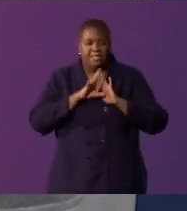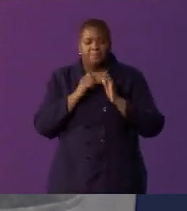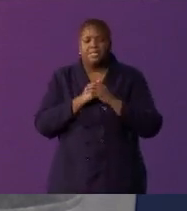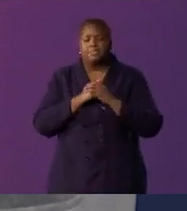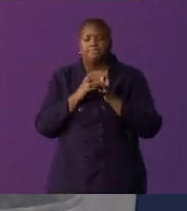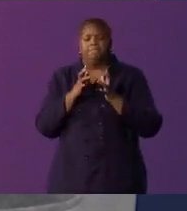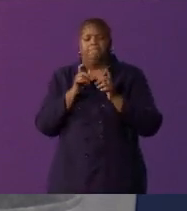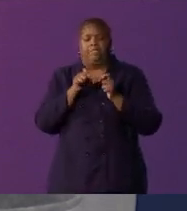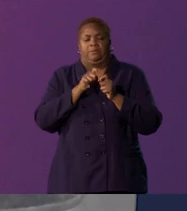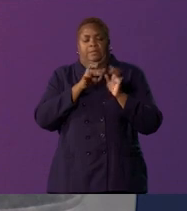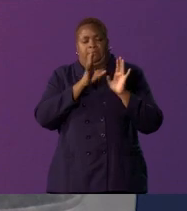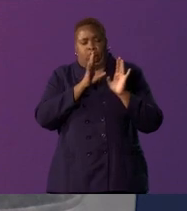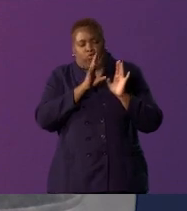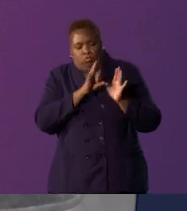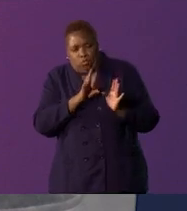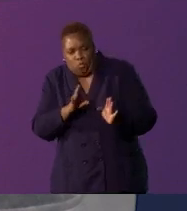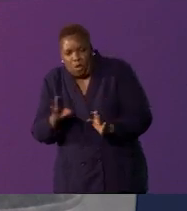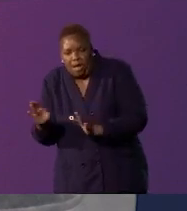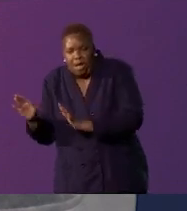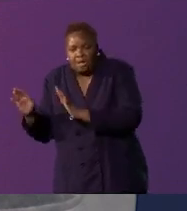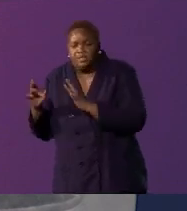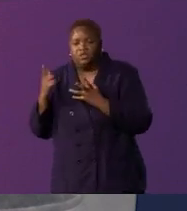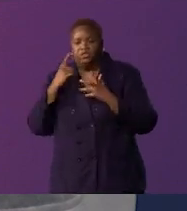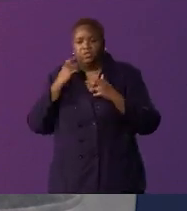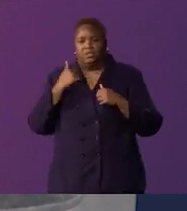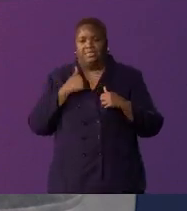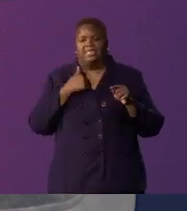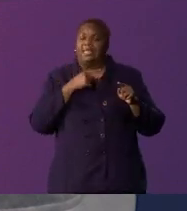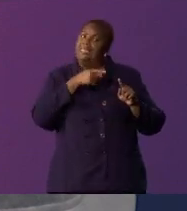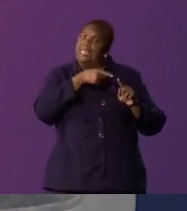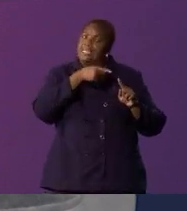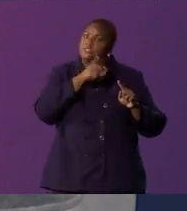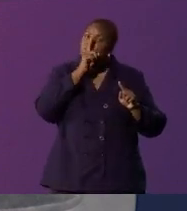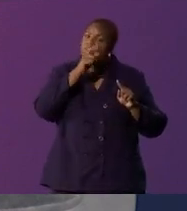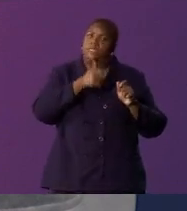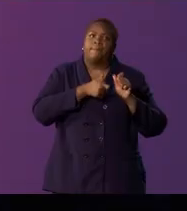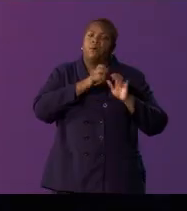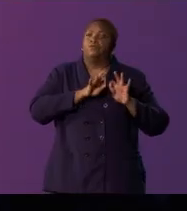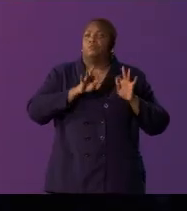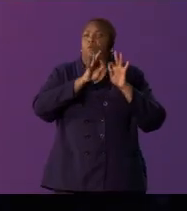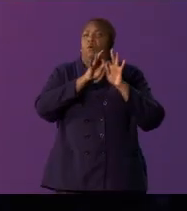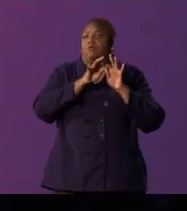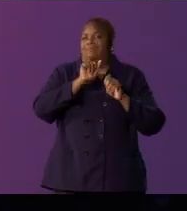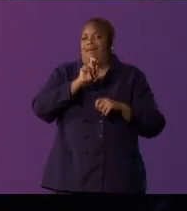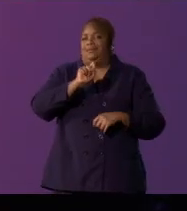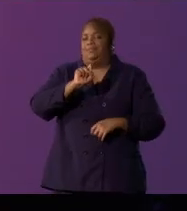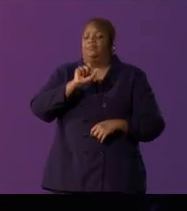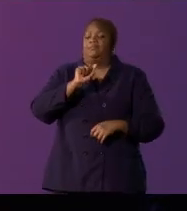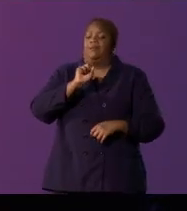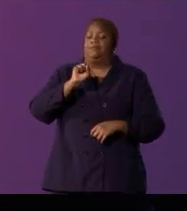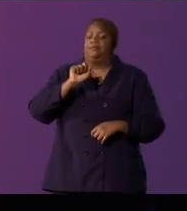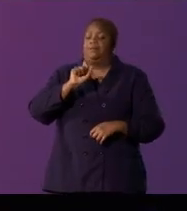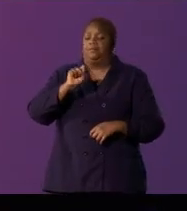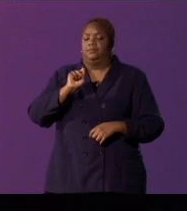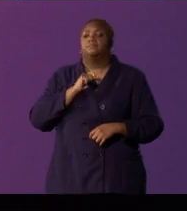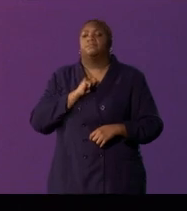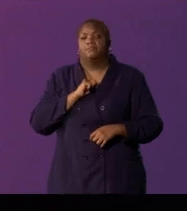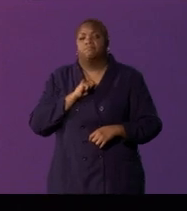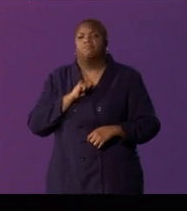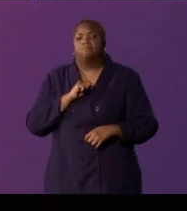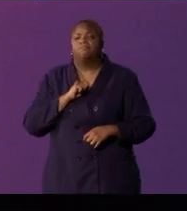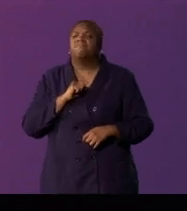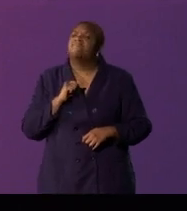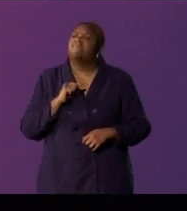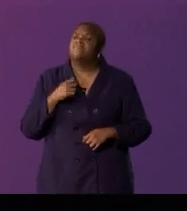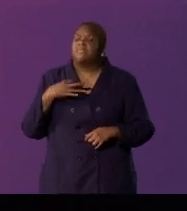strategic way to say, this could well be our single biggest asset. And if you think about what companies are struggling